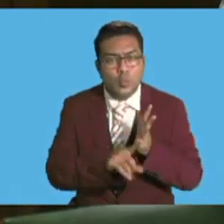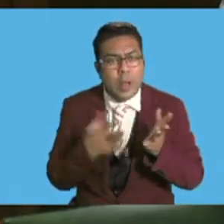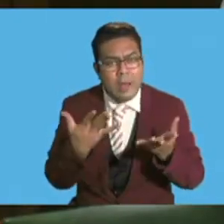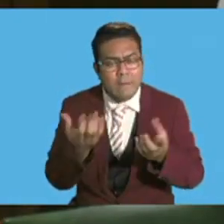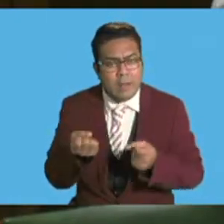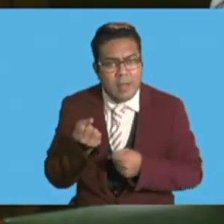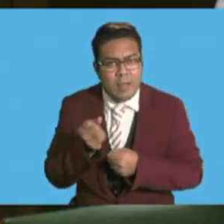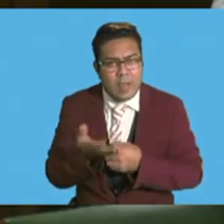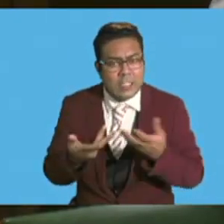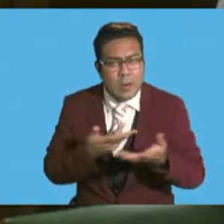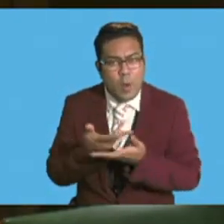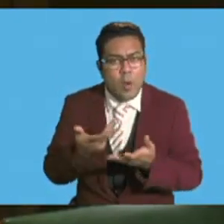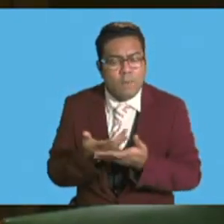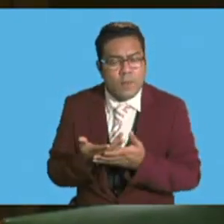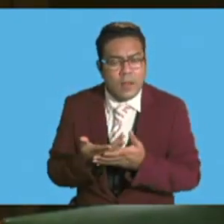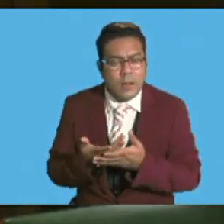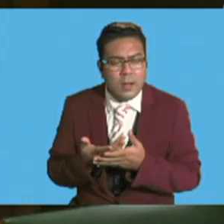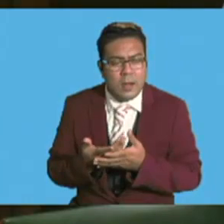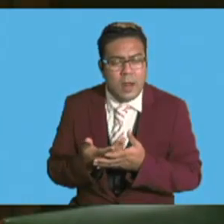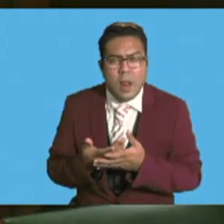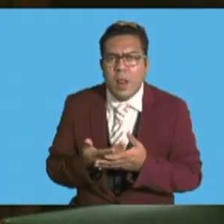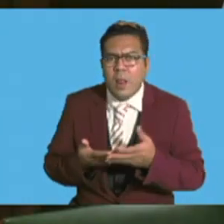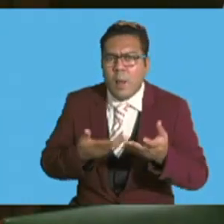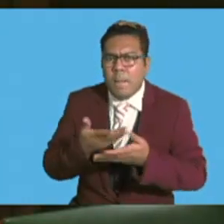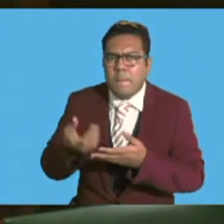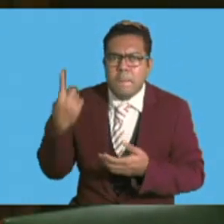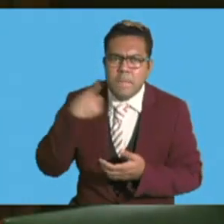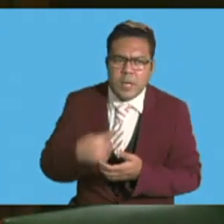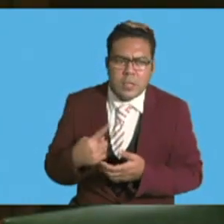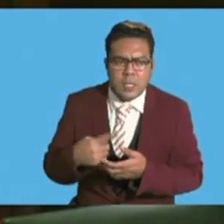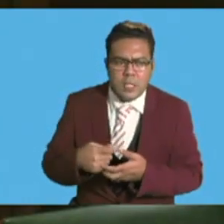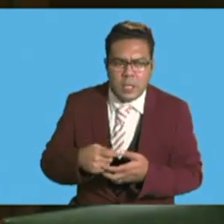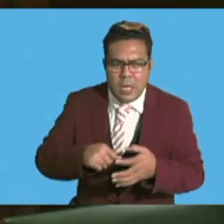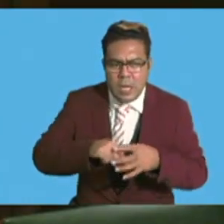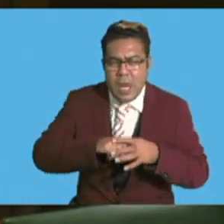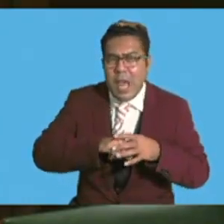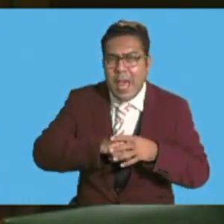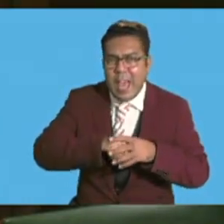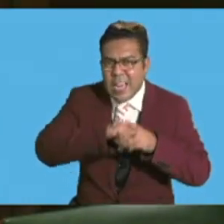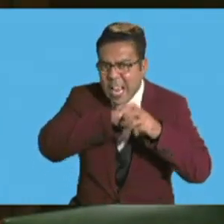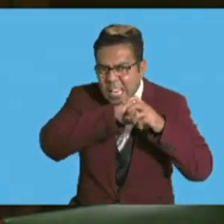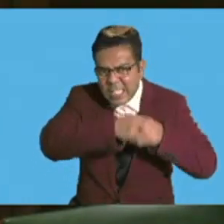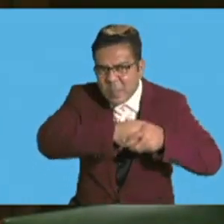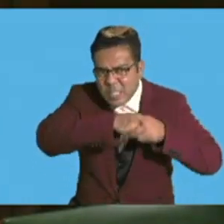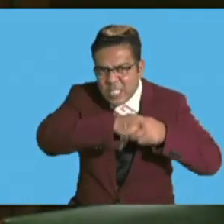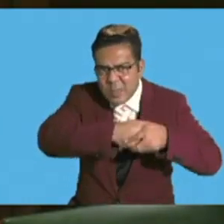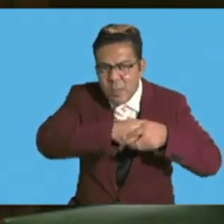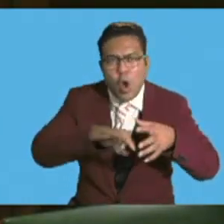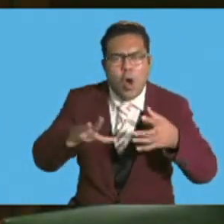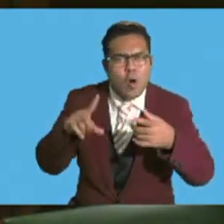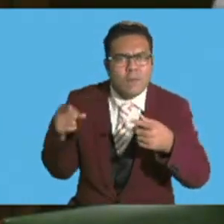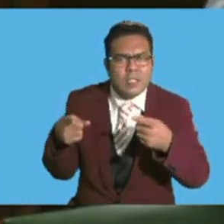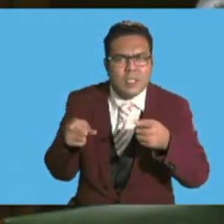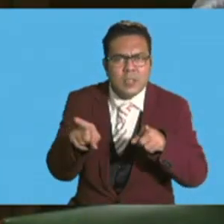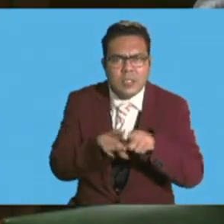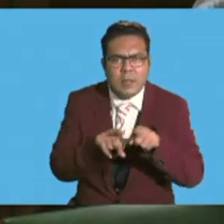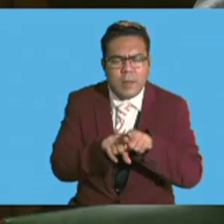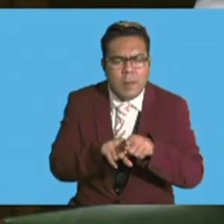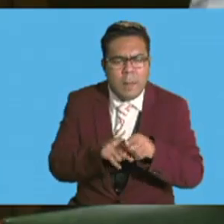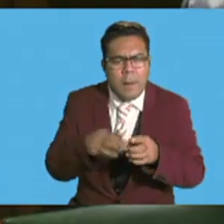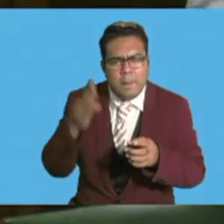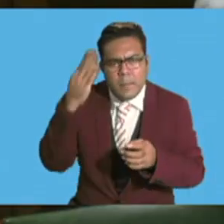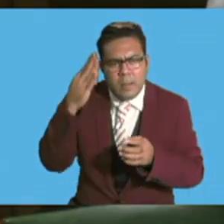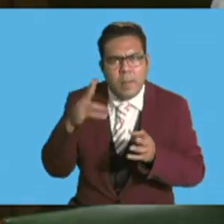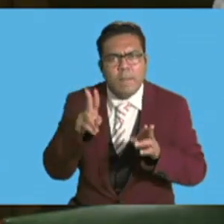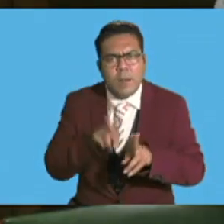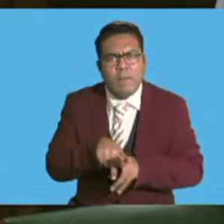of the murder and cannibalism of Reverend Thomas Baker in my mother's province in Namosa. I was embarrassed. Why